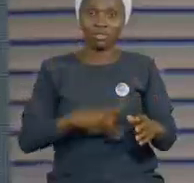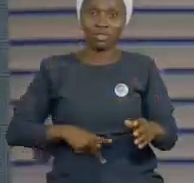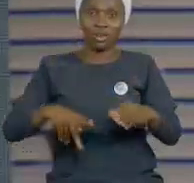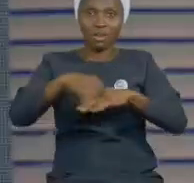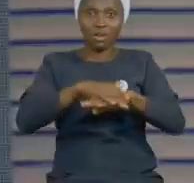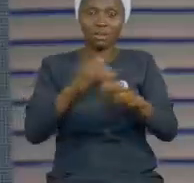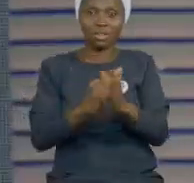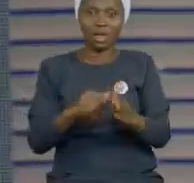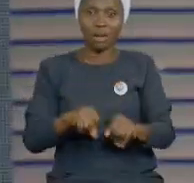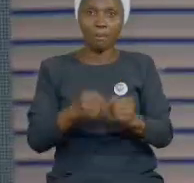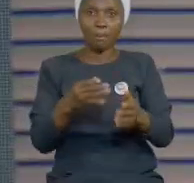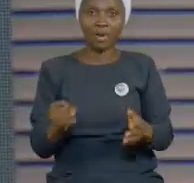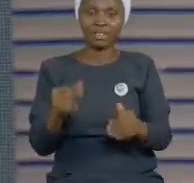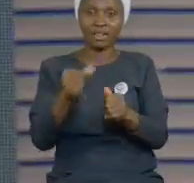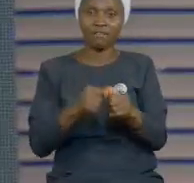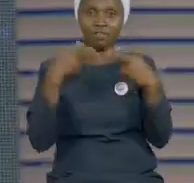our lives.